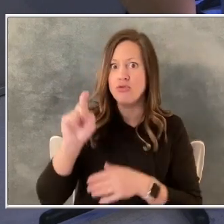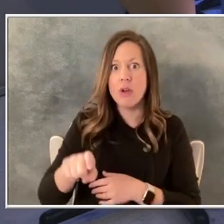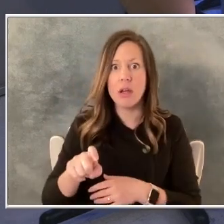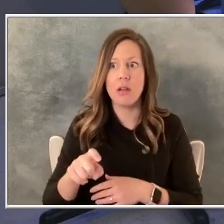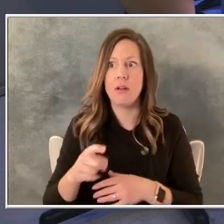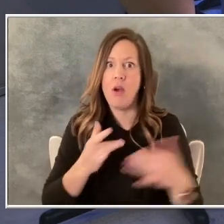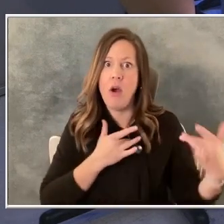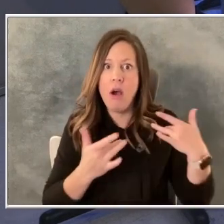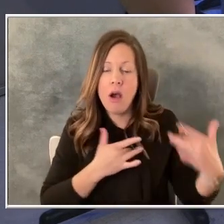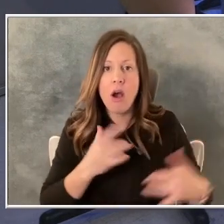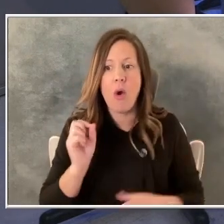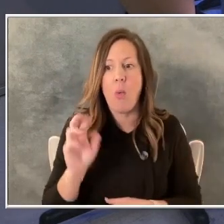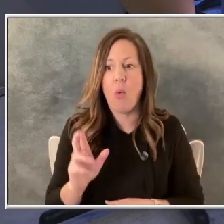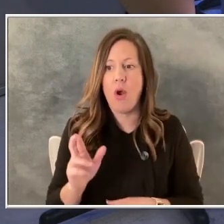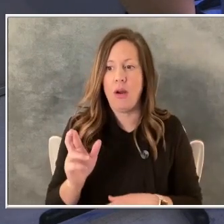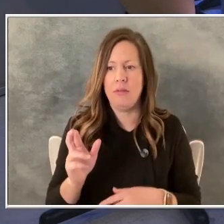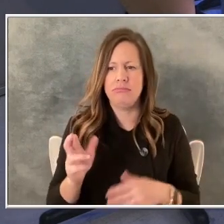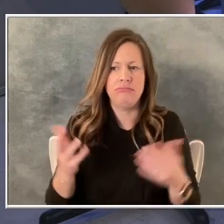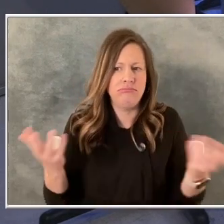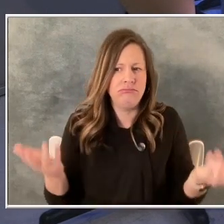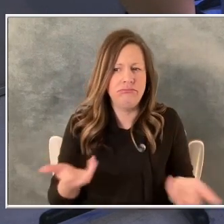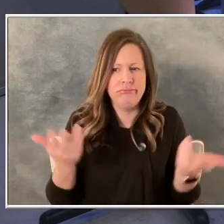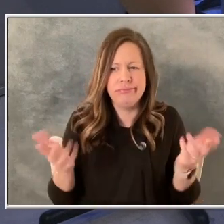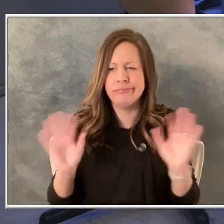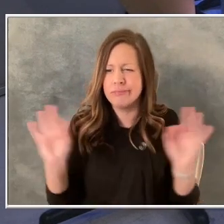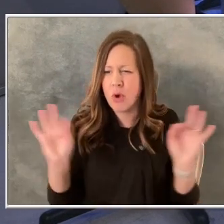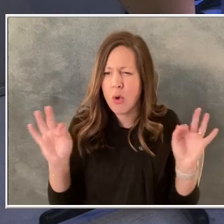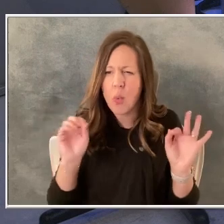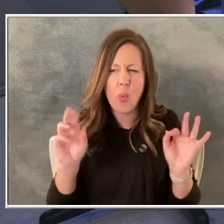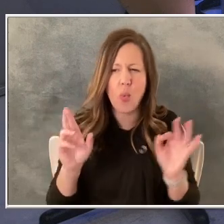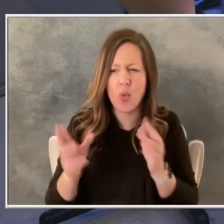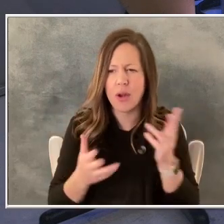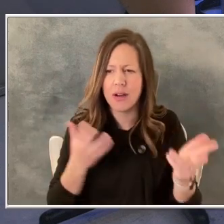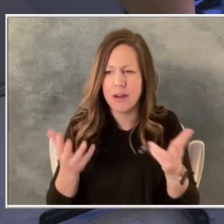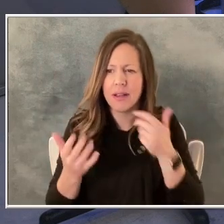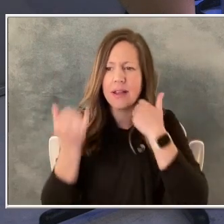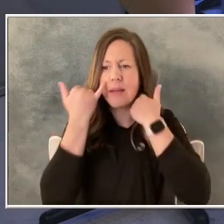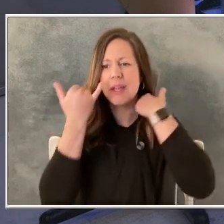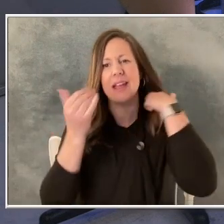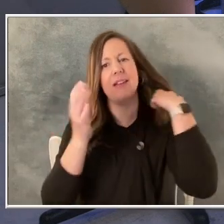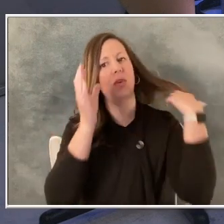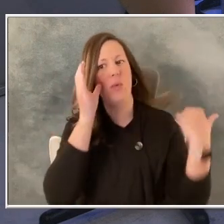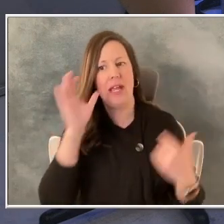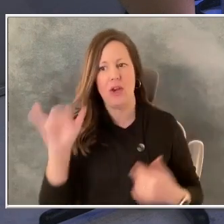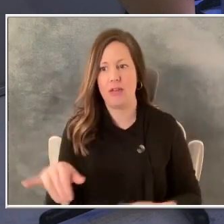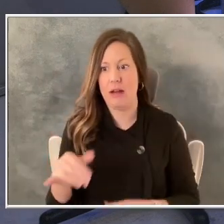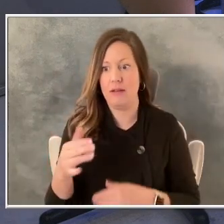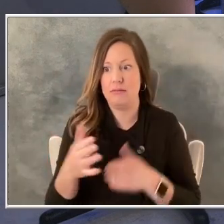to immediately go get checked by your doctor if you hear that it's even just slightly enlarged?